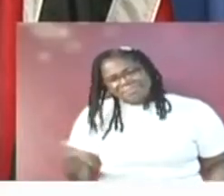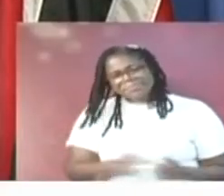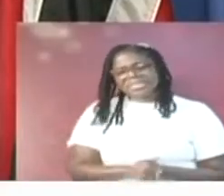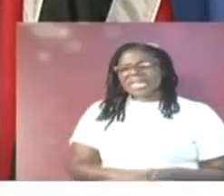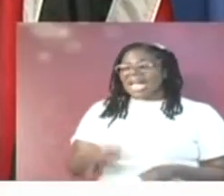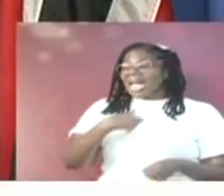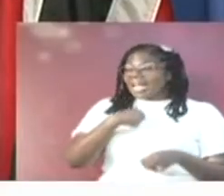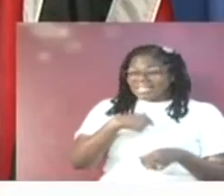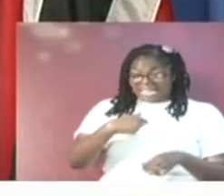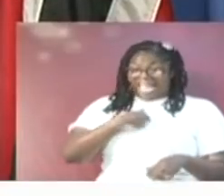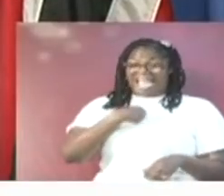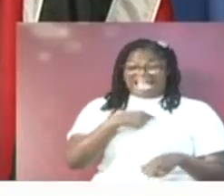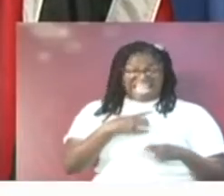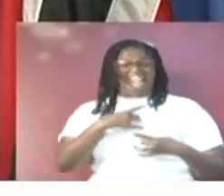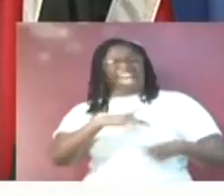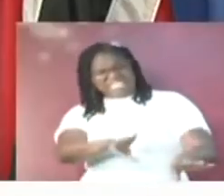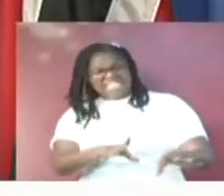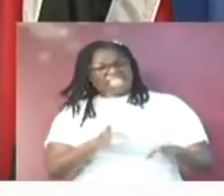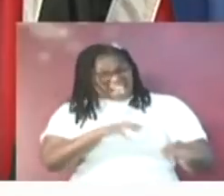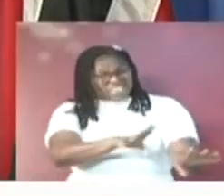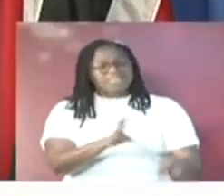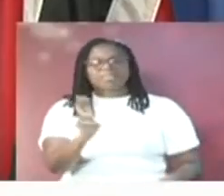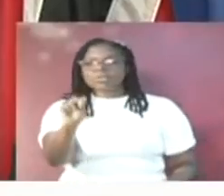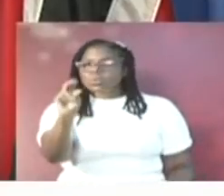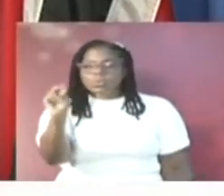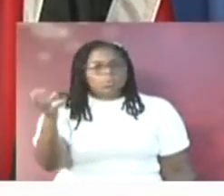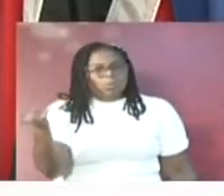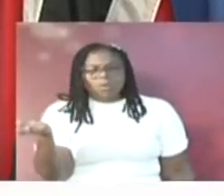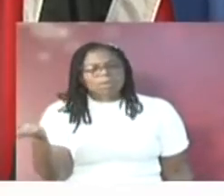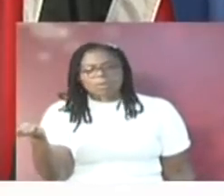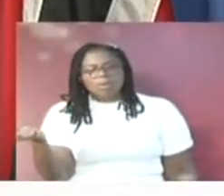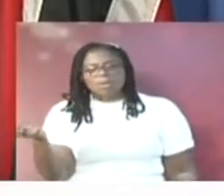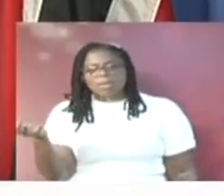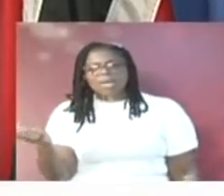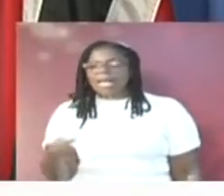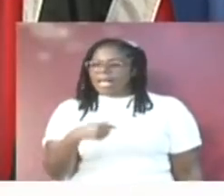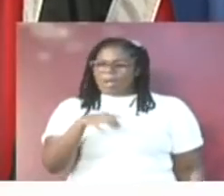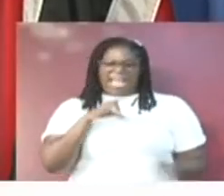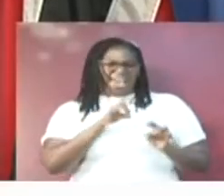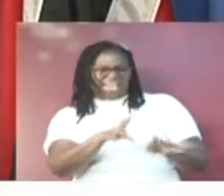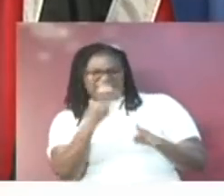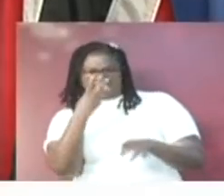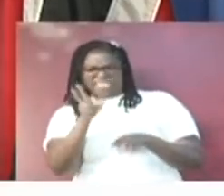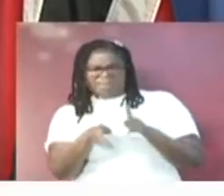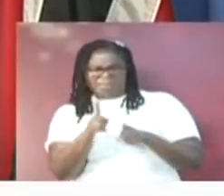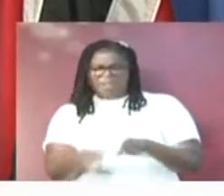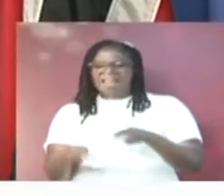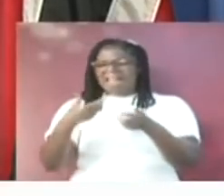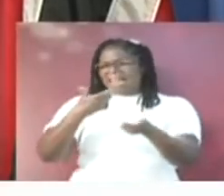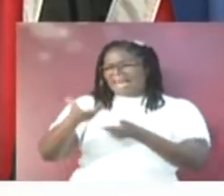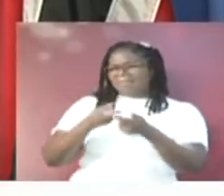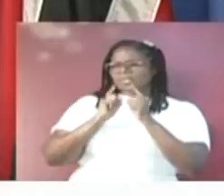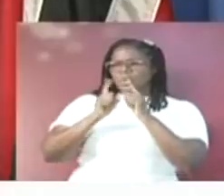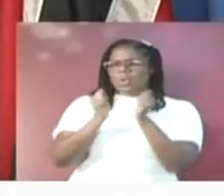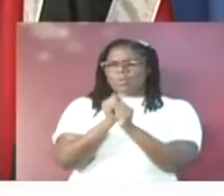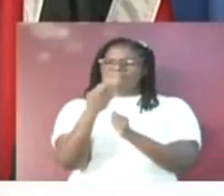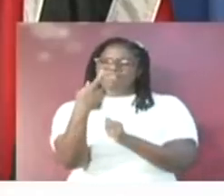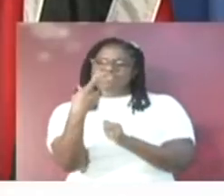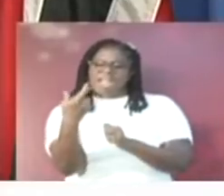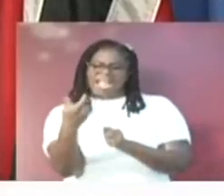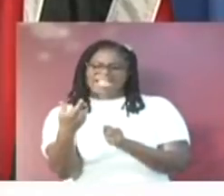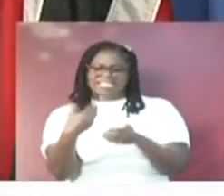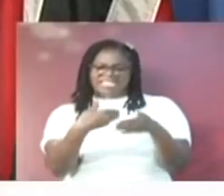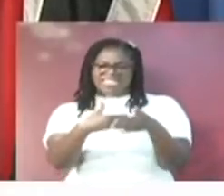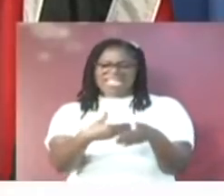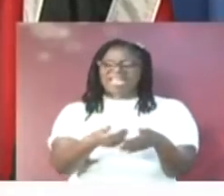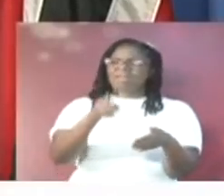hatred for having a beer and talking to your friends by the rum shop. But I have a problem if in so doing